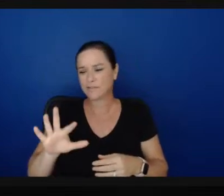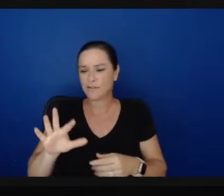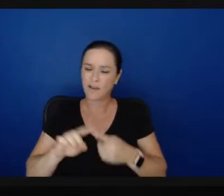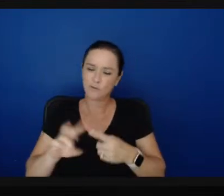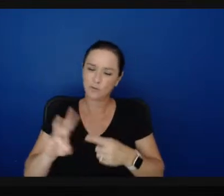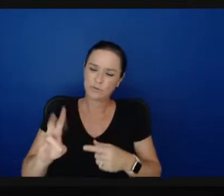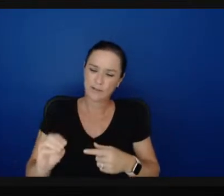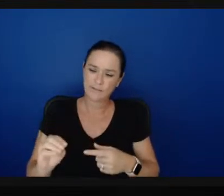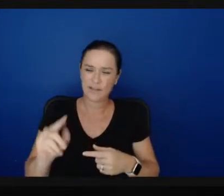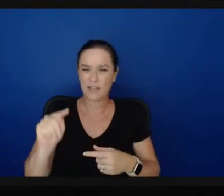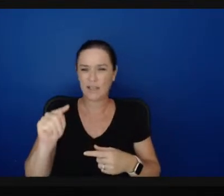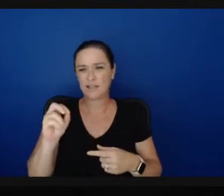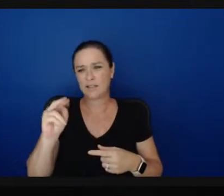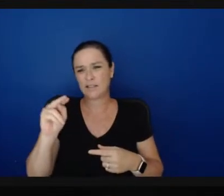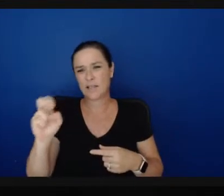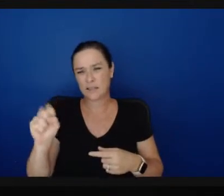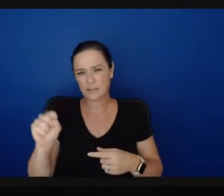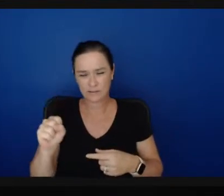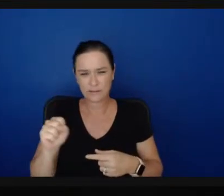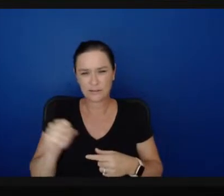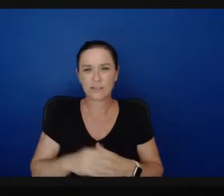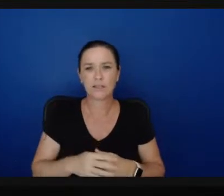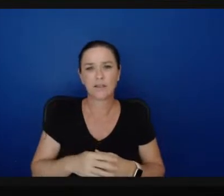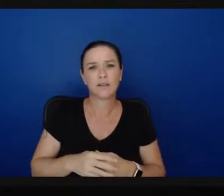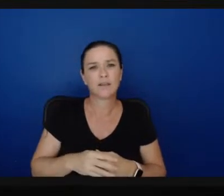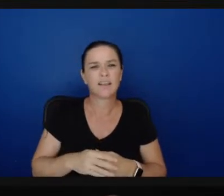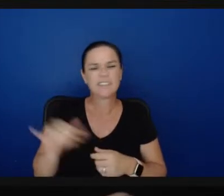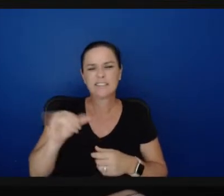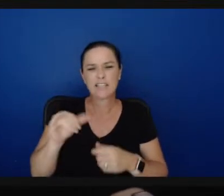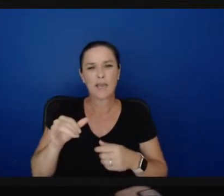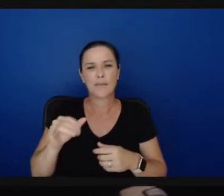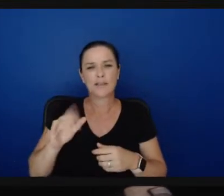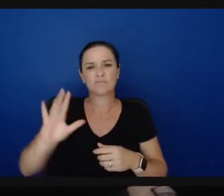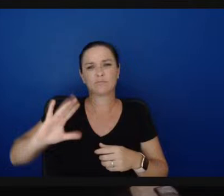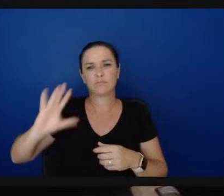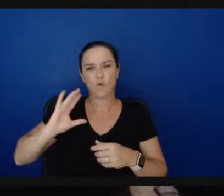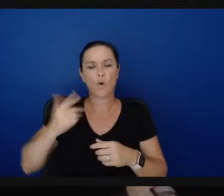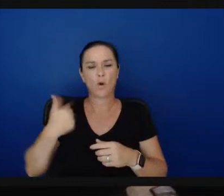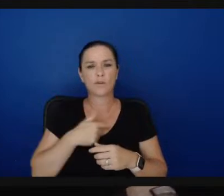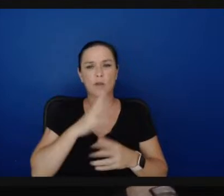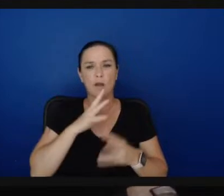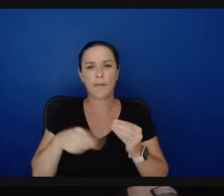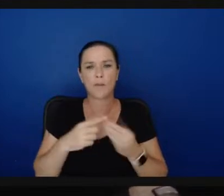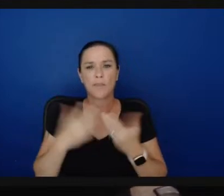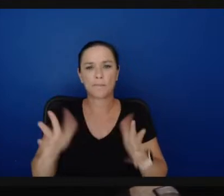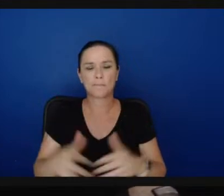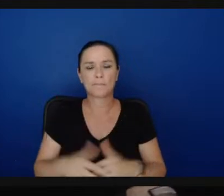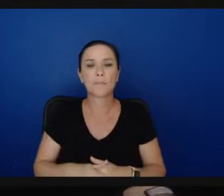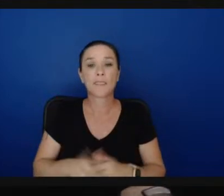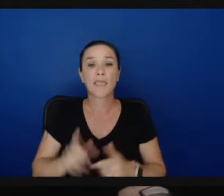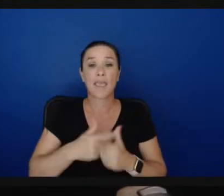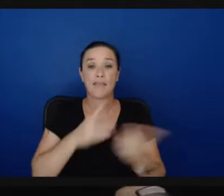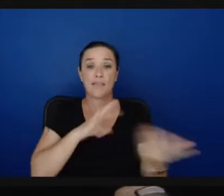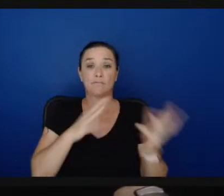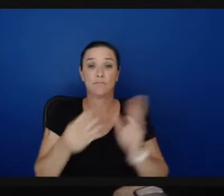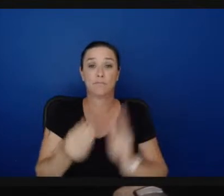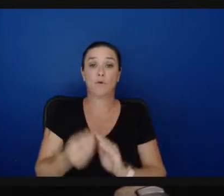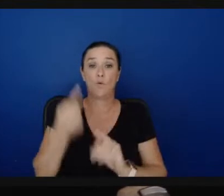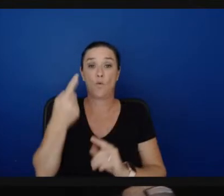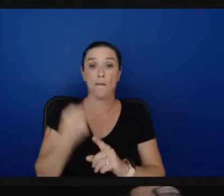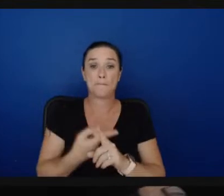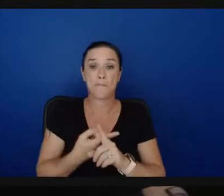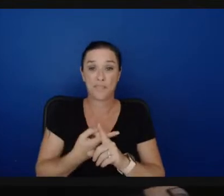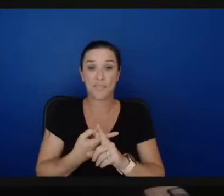range, as we mentioned in our VOG forecast earlier. And to kind of take in the full last month altogether, how many earthquakes there have